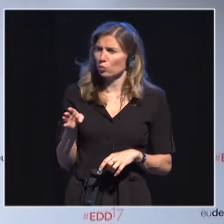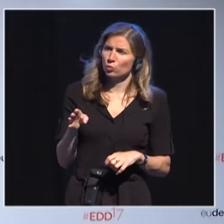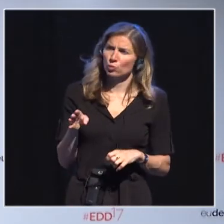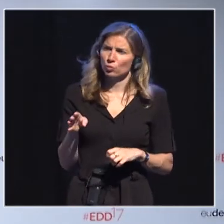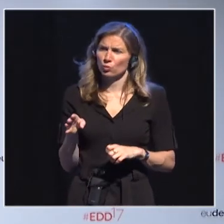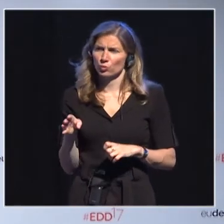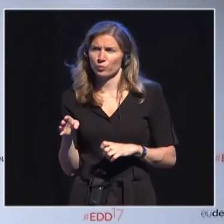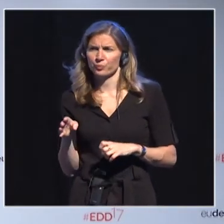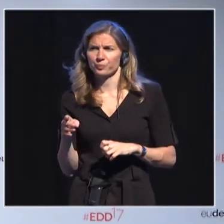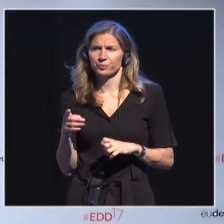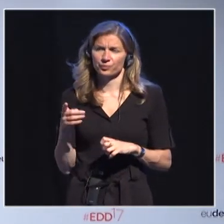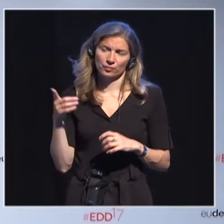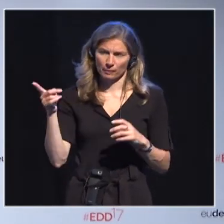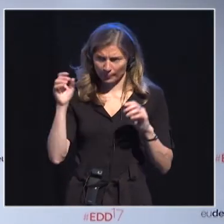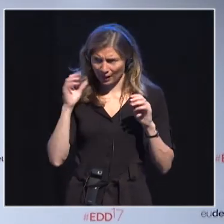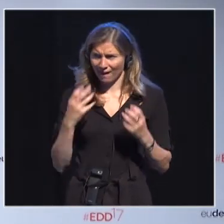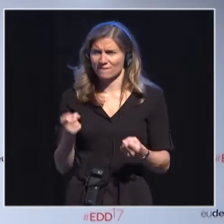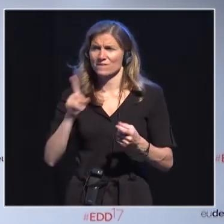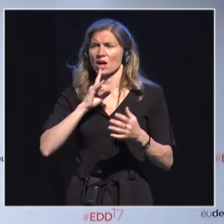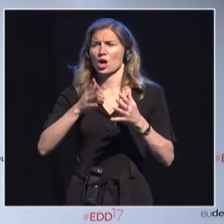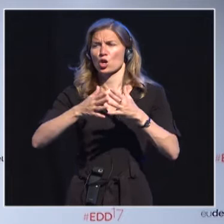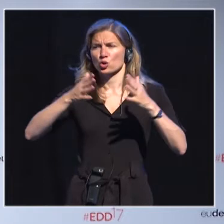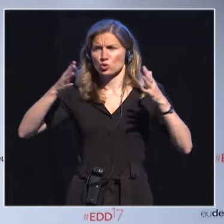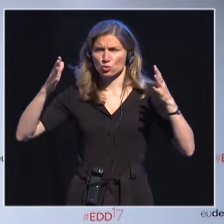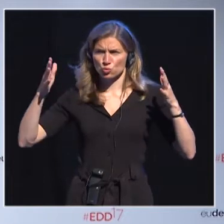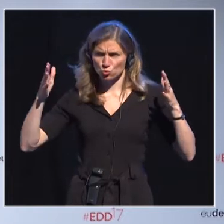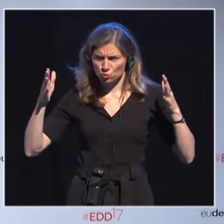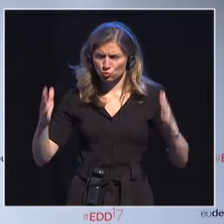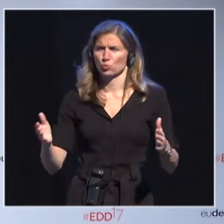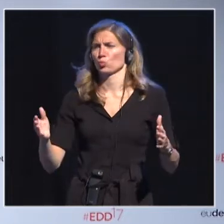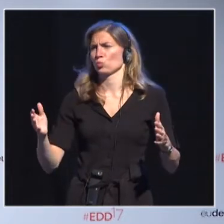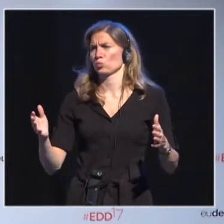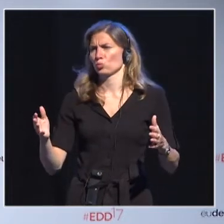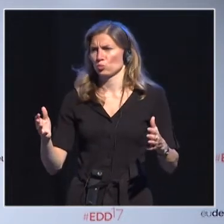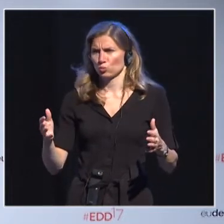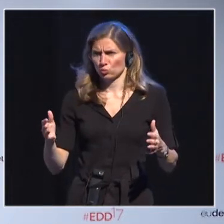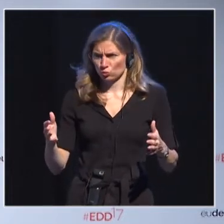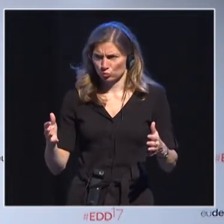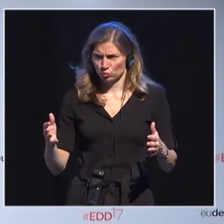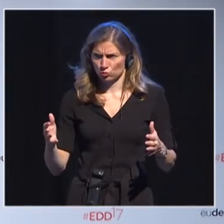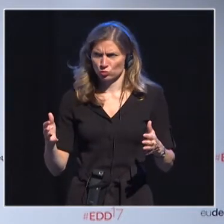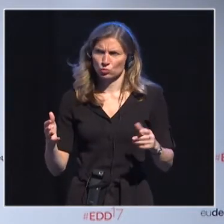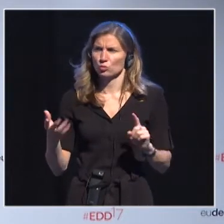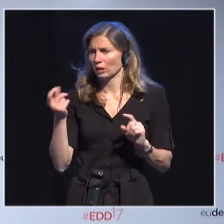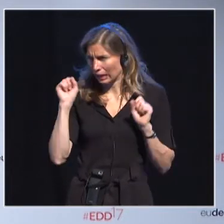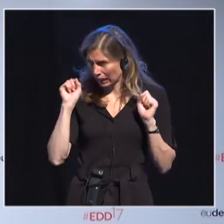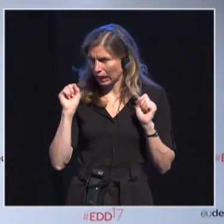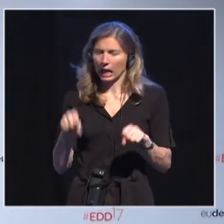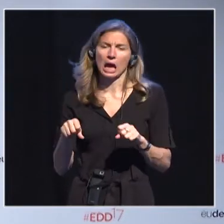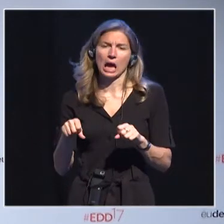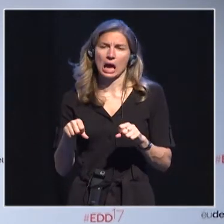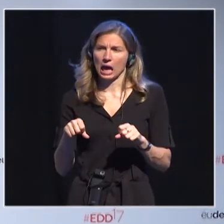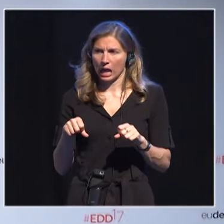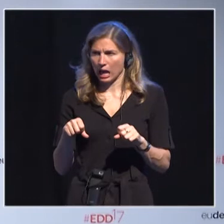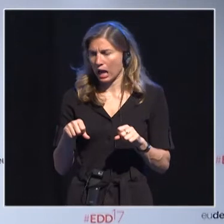there will be huge single market in African continent, then it will be really